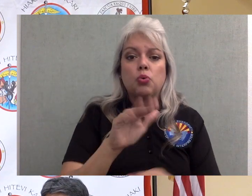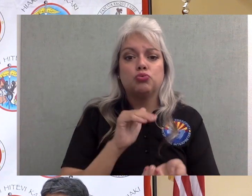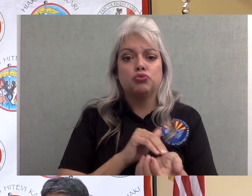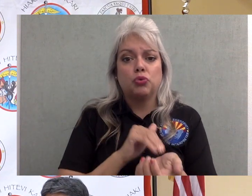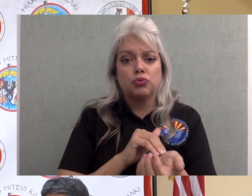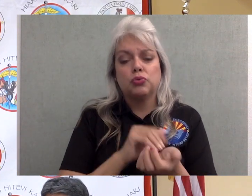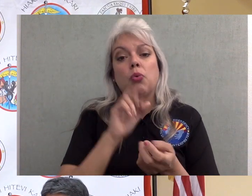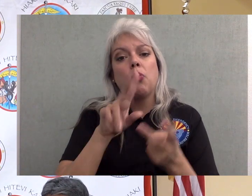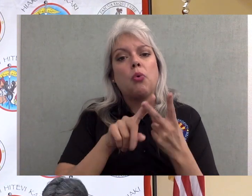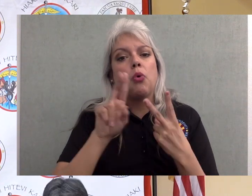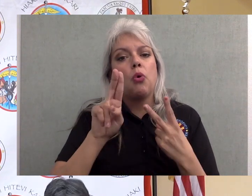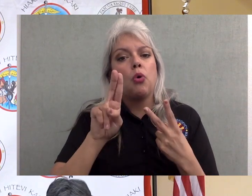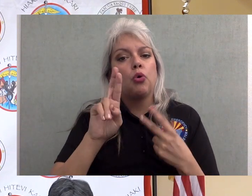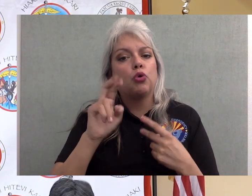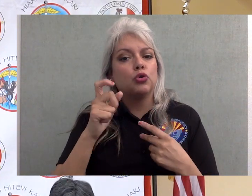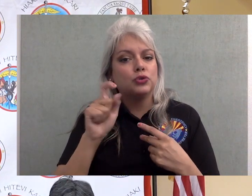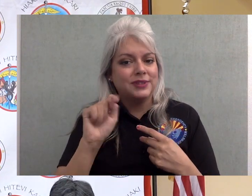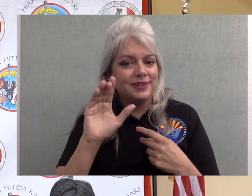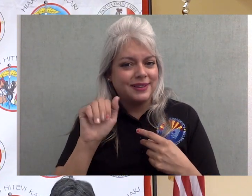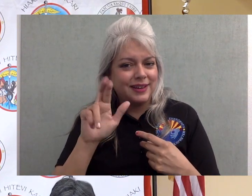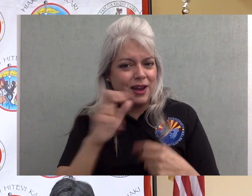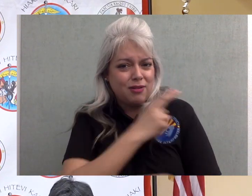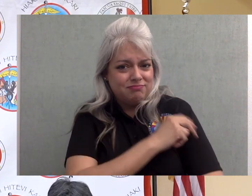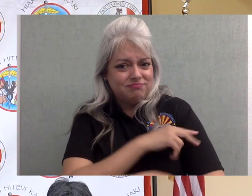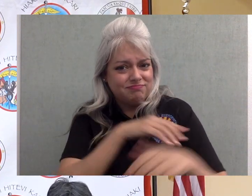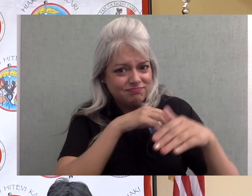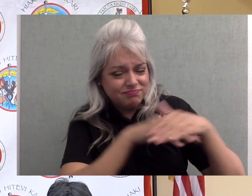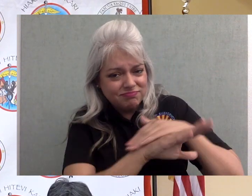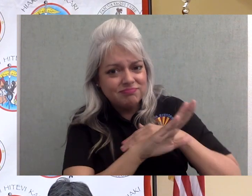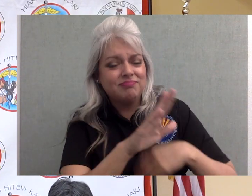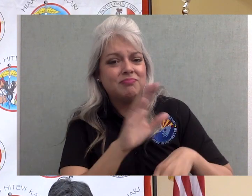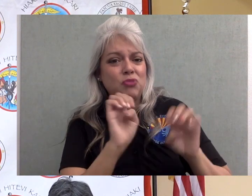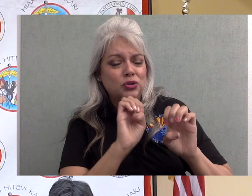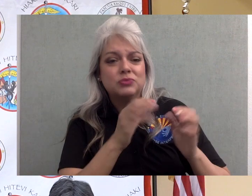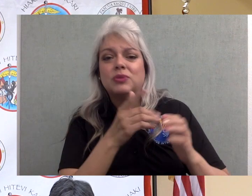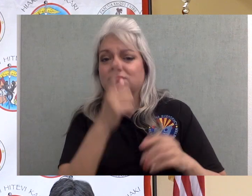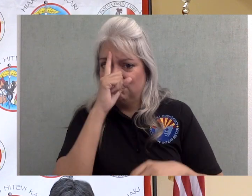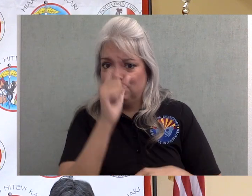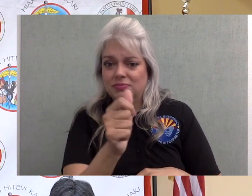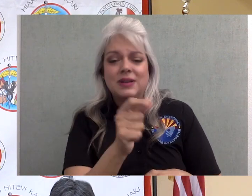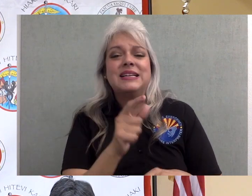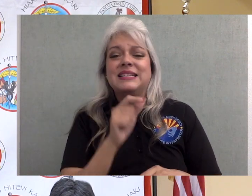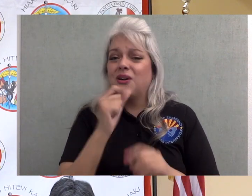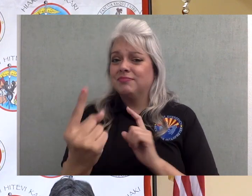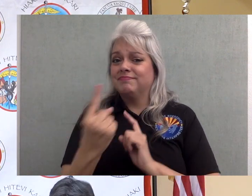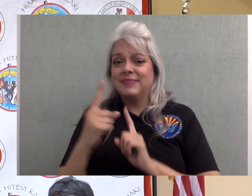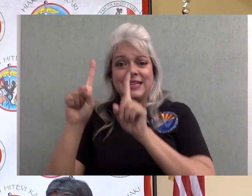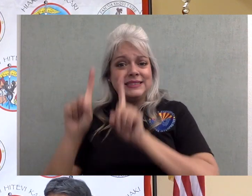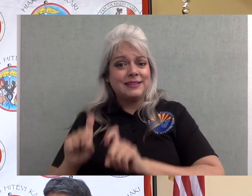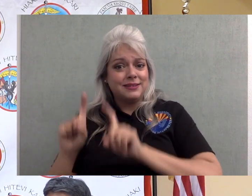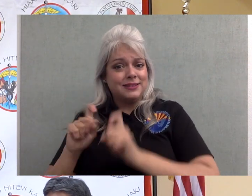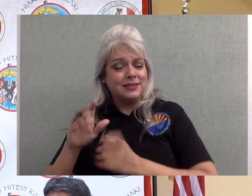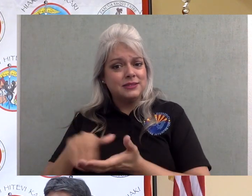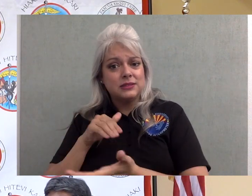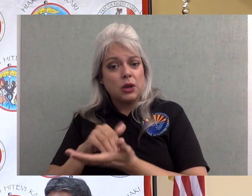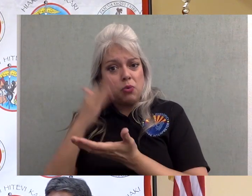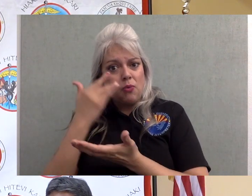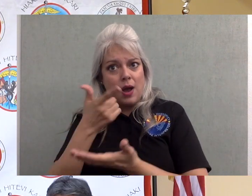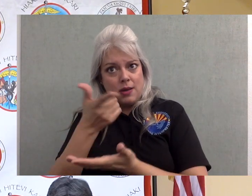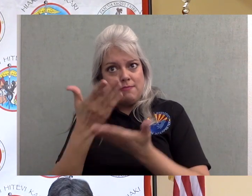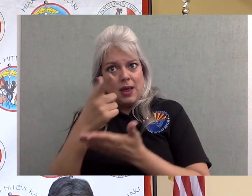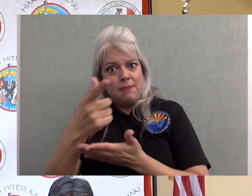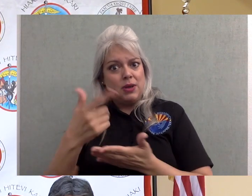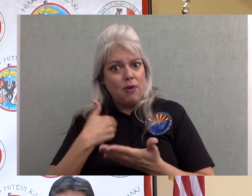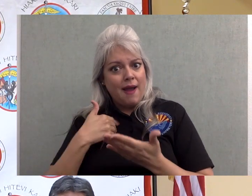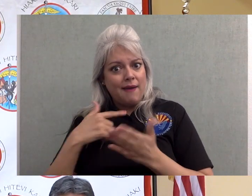Please don't show up there sick. They don't want folks that are showing signs and symptoms that could possibly be COVID showing up at